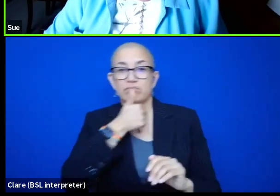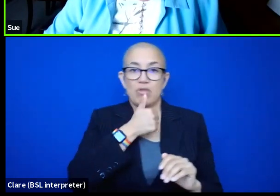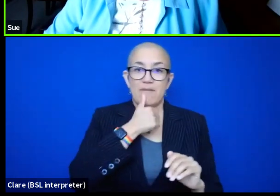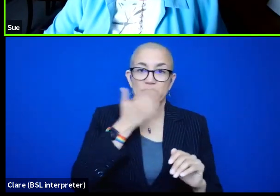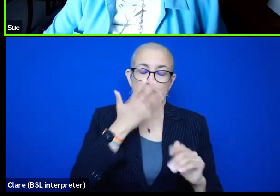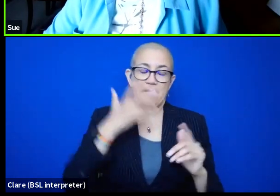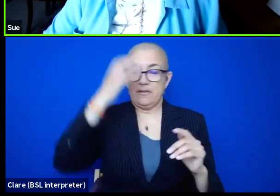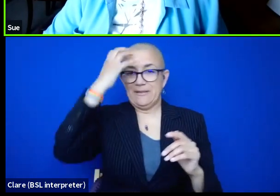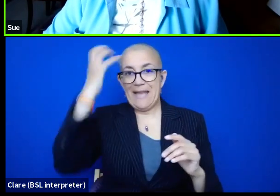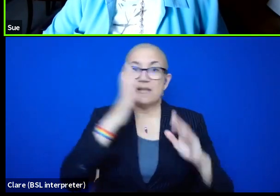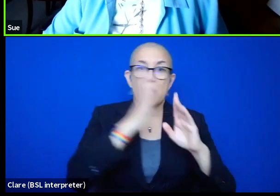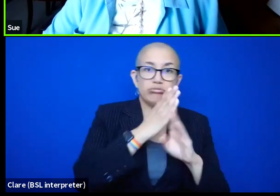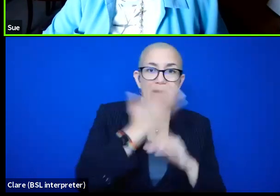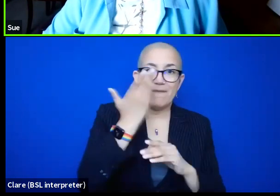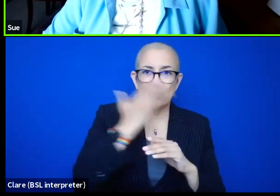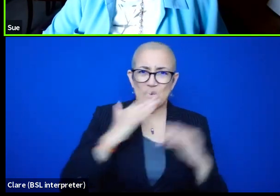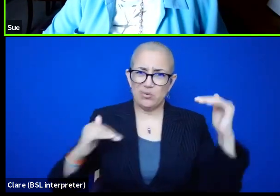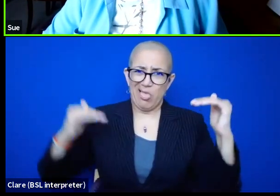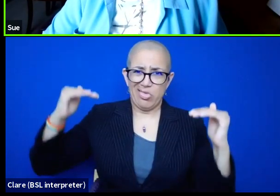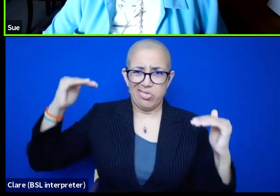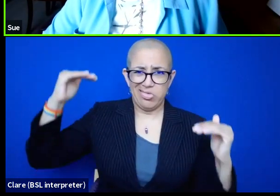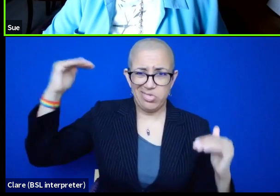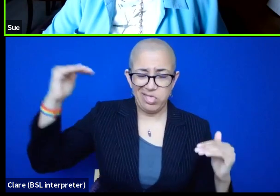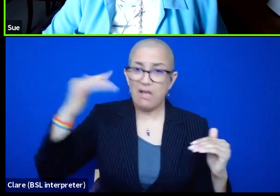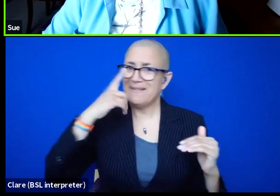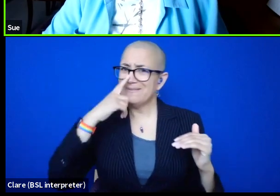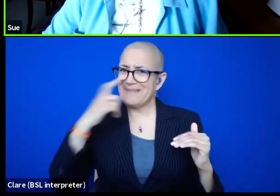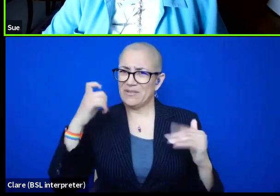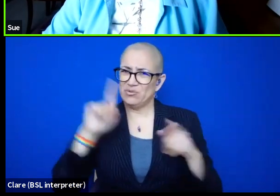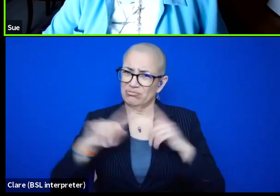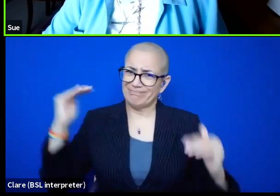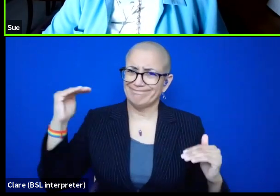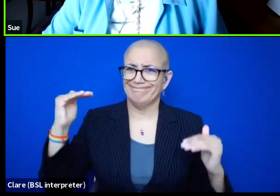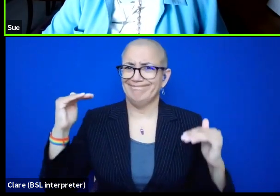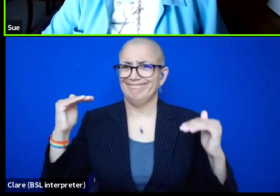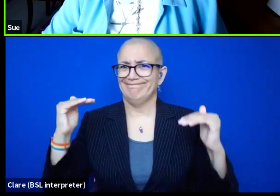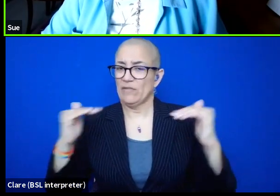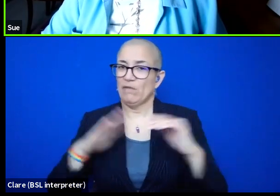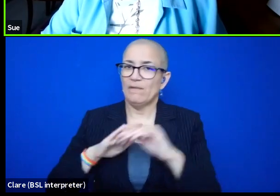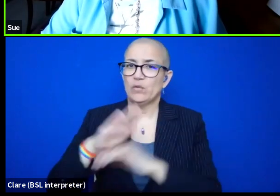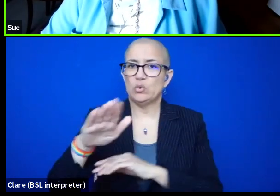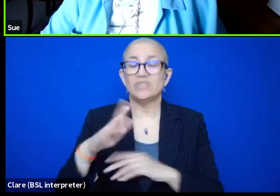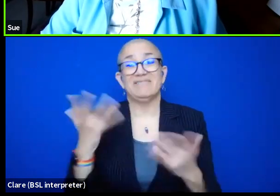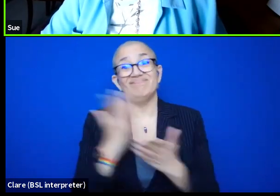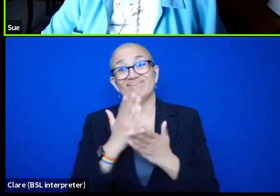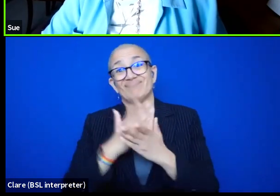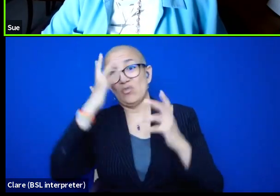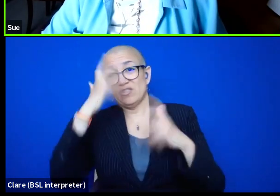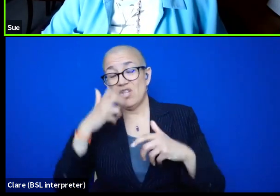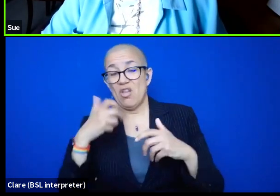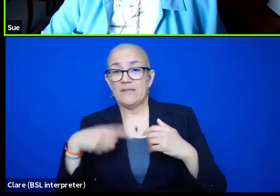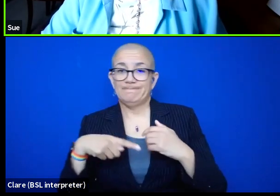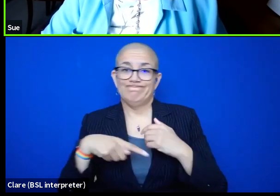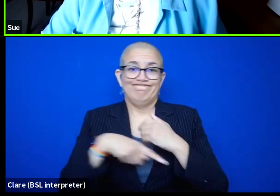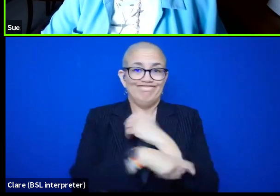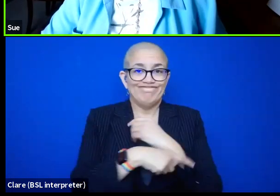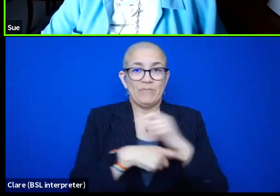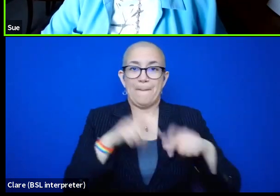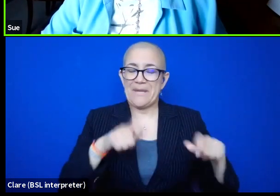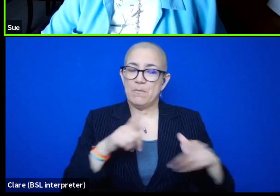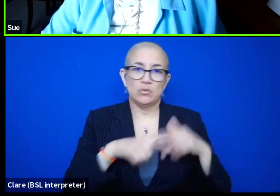you see a way to bridge this gap for the future? And I think there is real concern that underprivileged children have suffered far more than